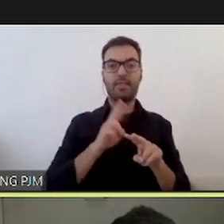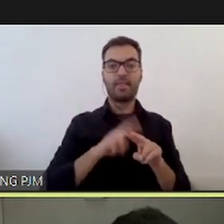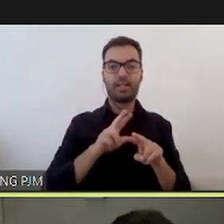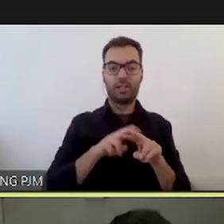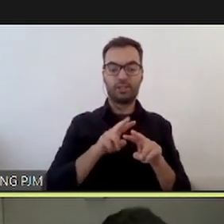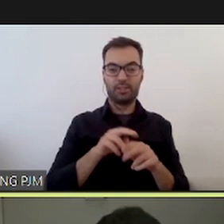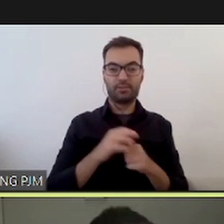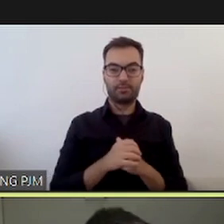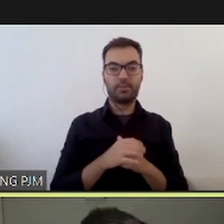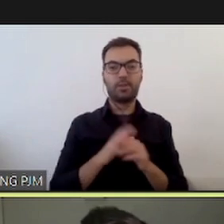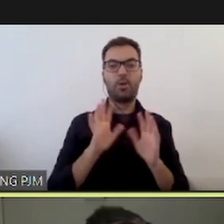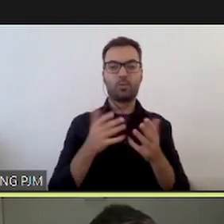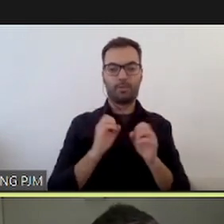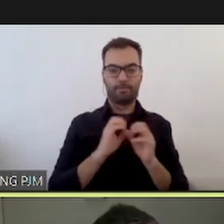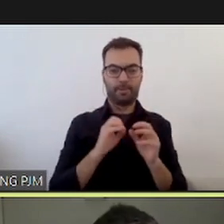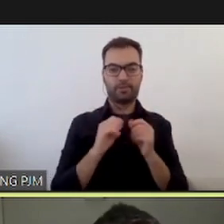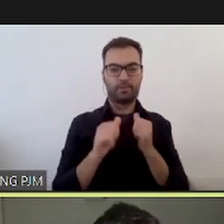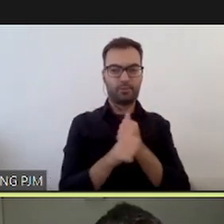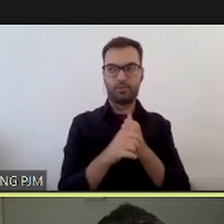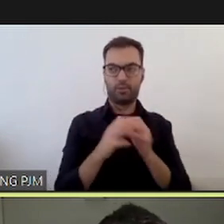bit overview.